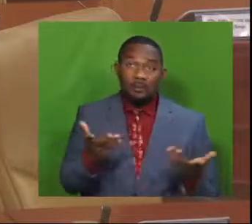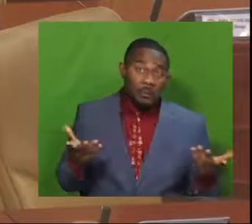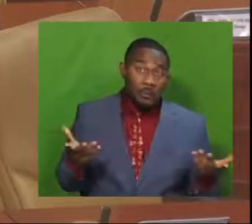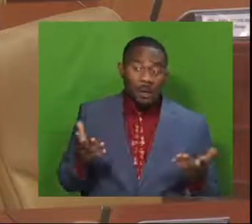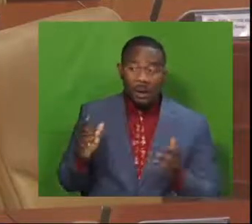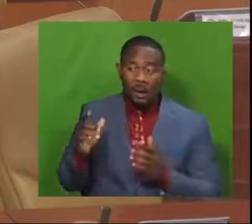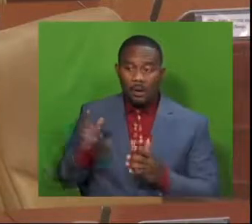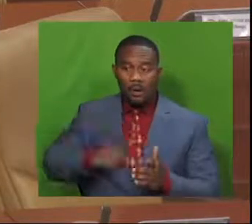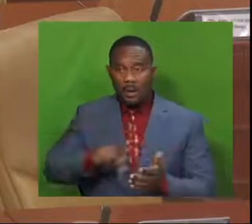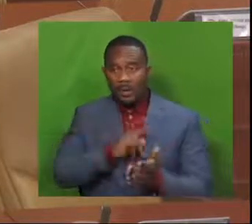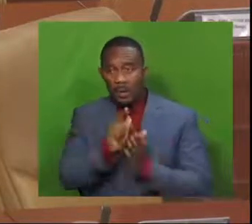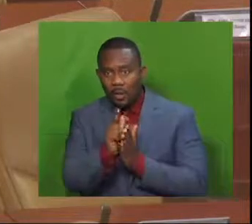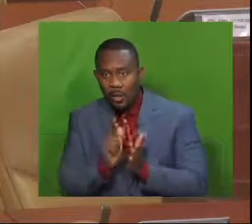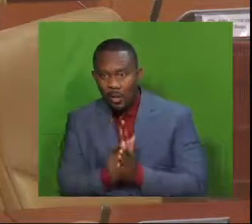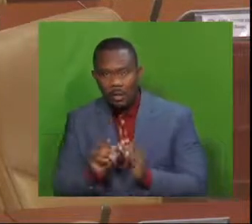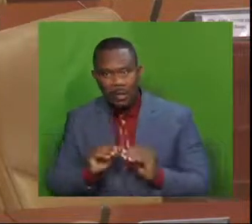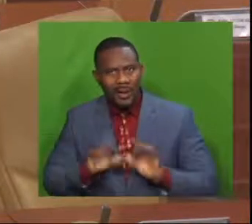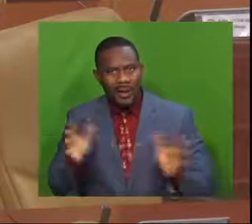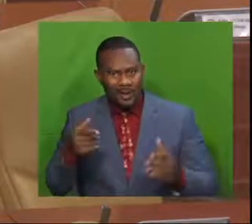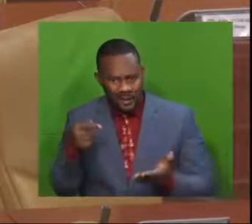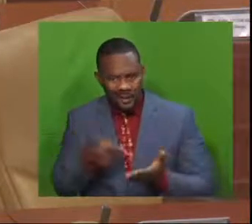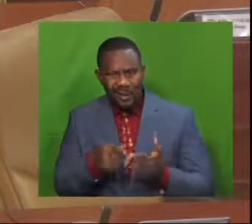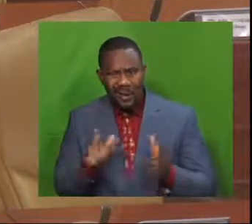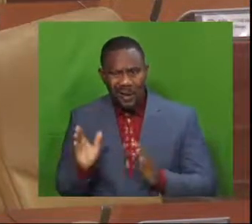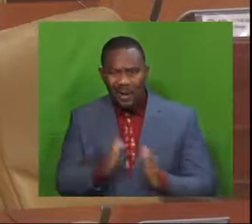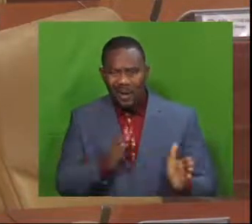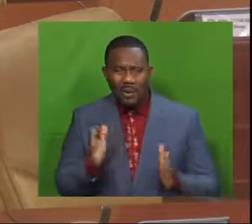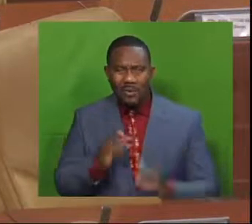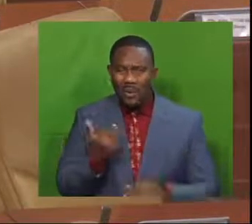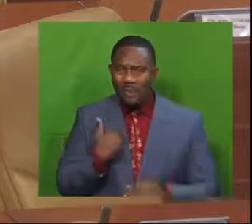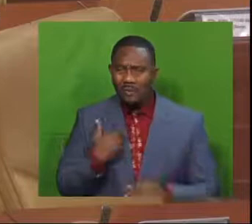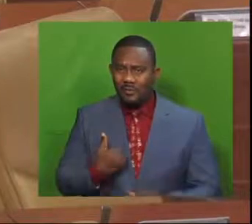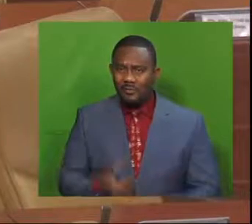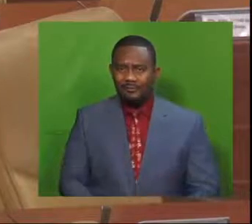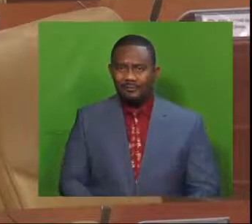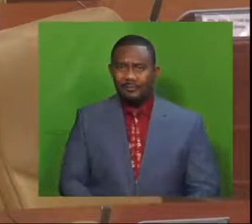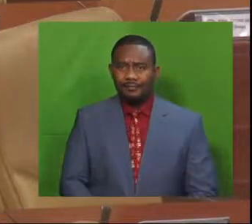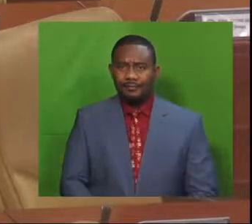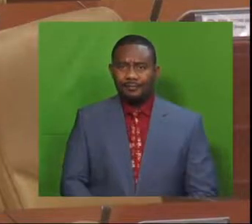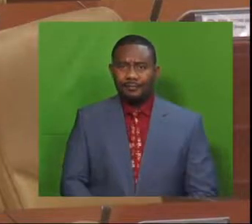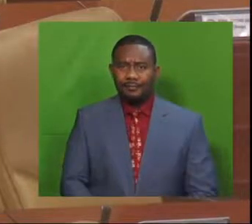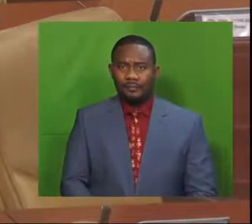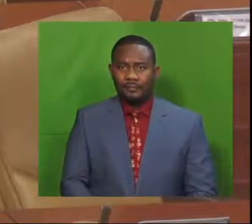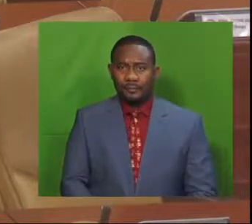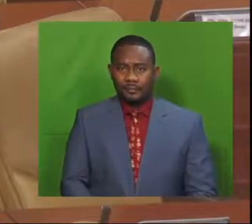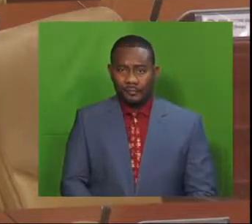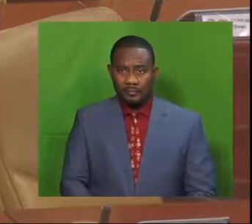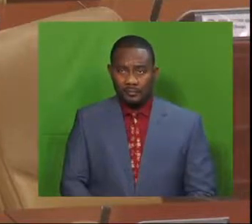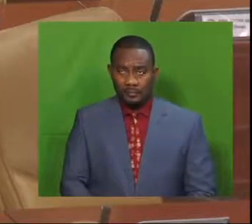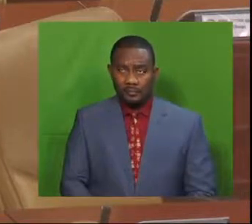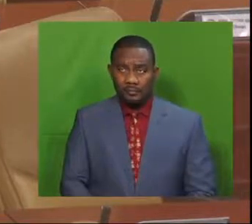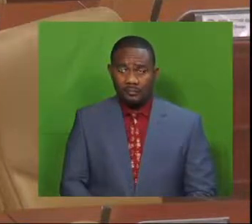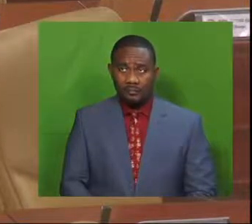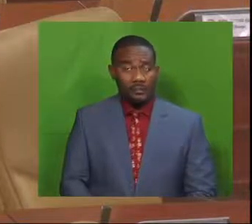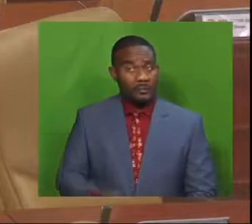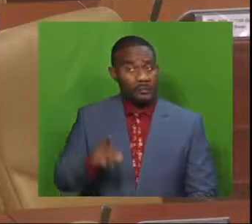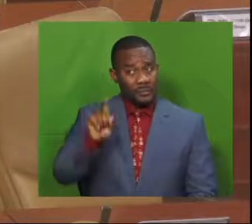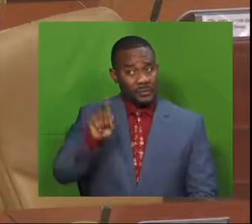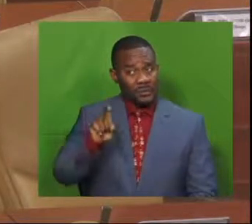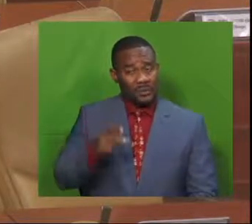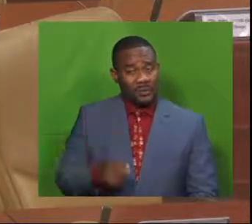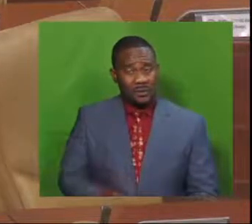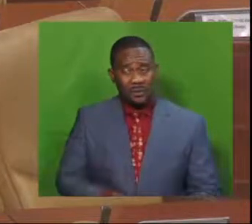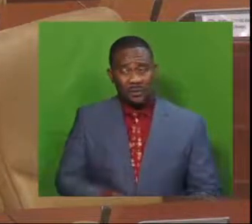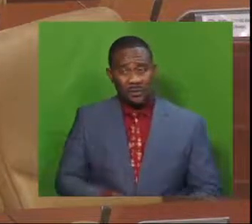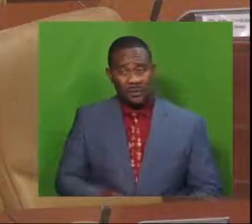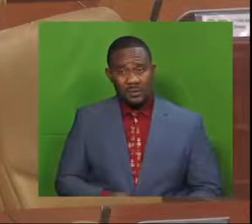clear. So, Mr. Speaker, your intervention in this matter is key. The Business